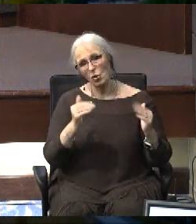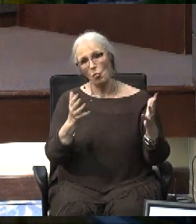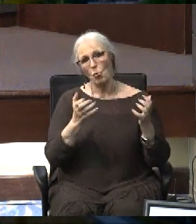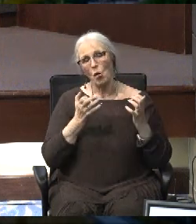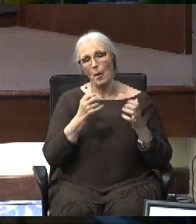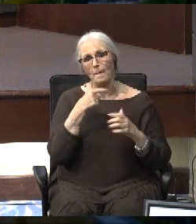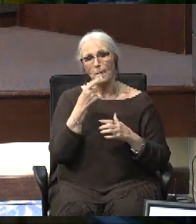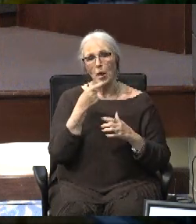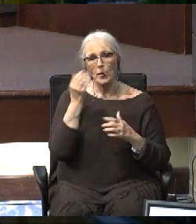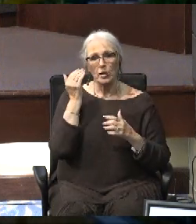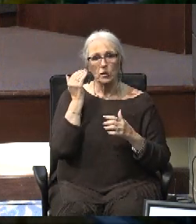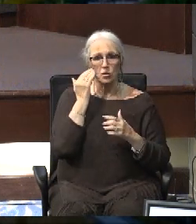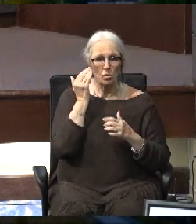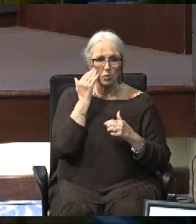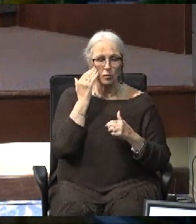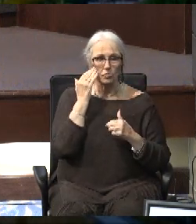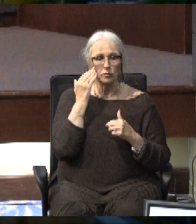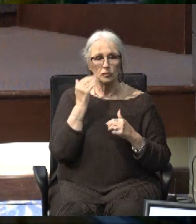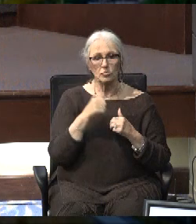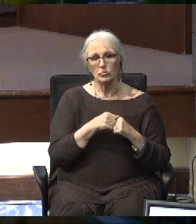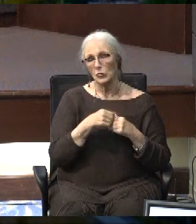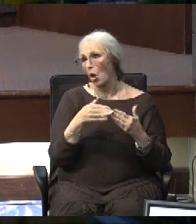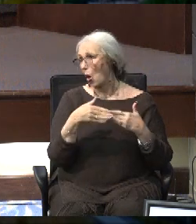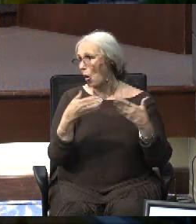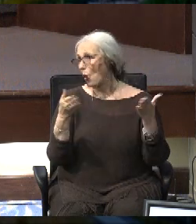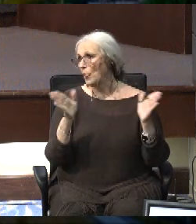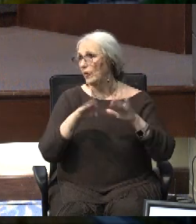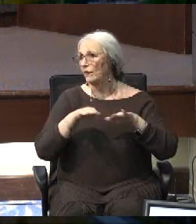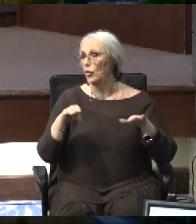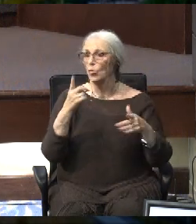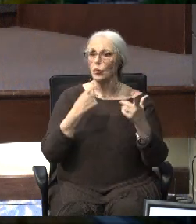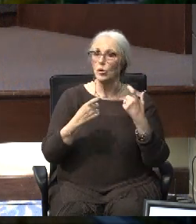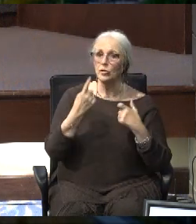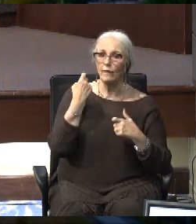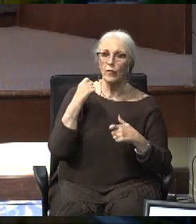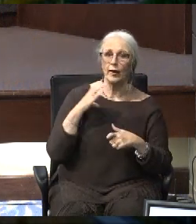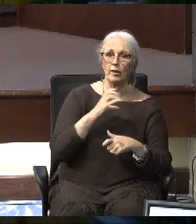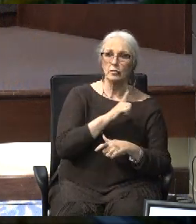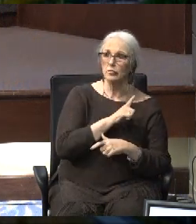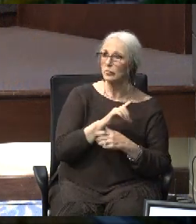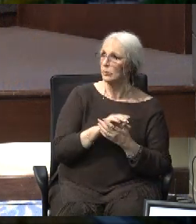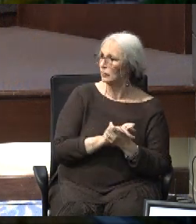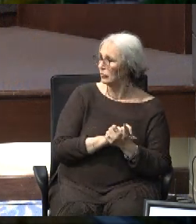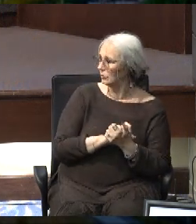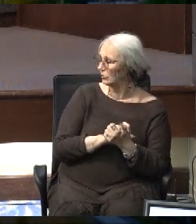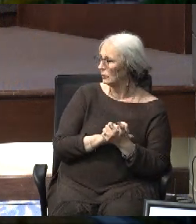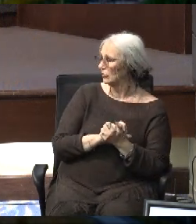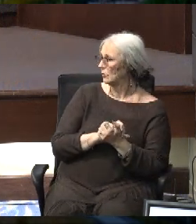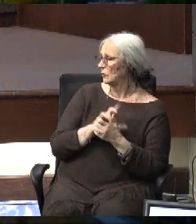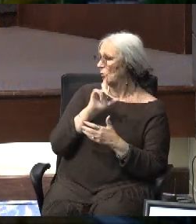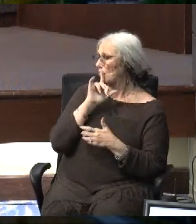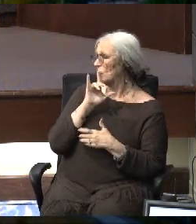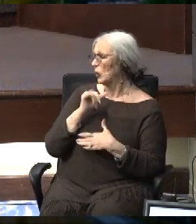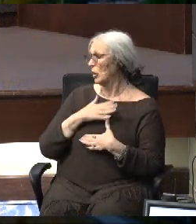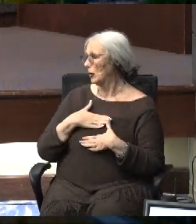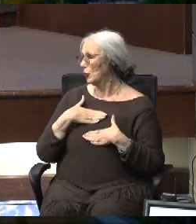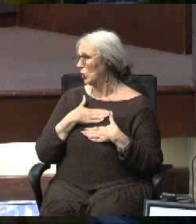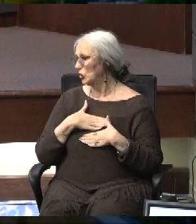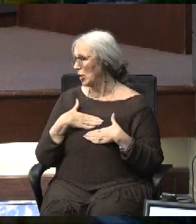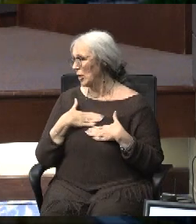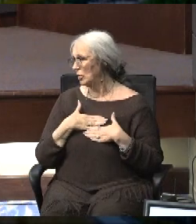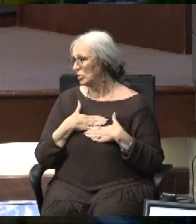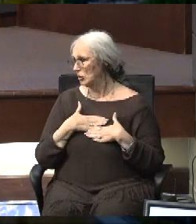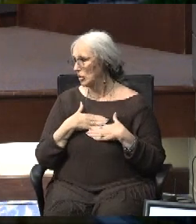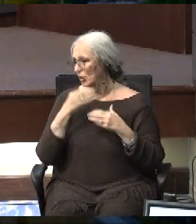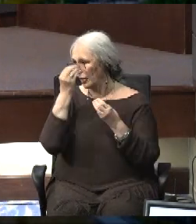aware and open the floor for any questions from the council. Just really appreciate the distribution of